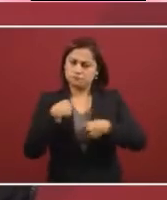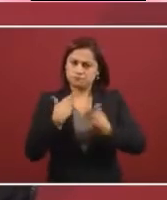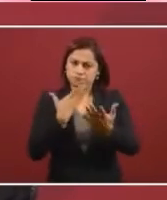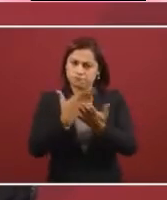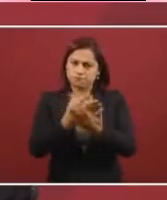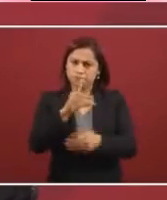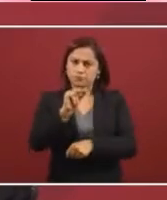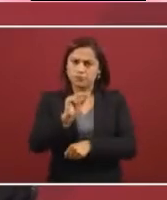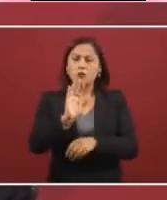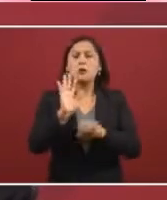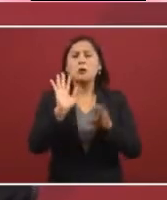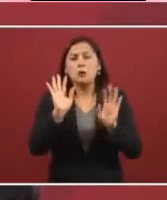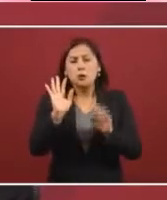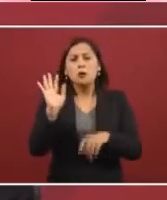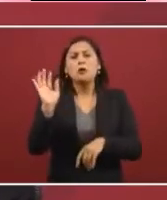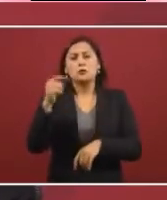do